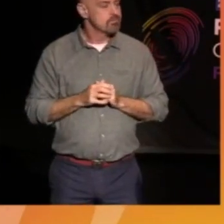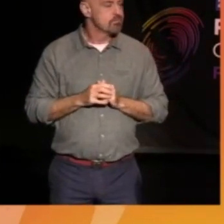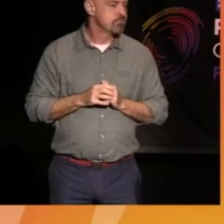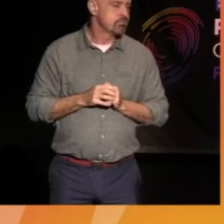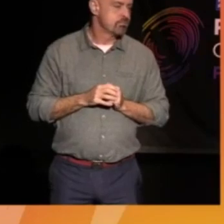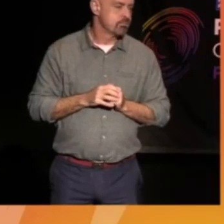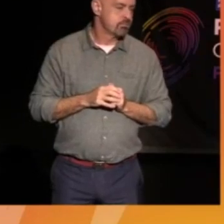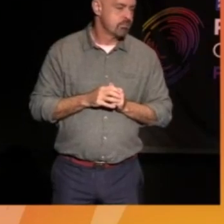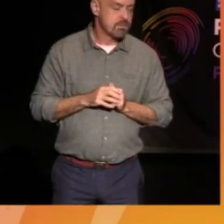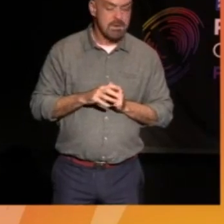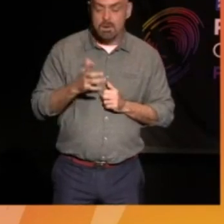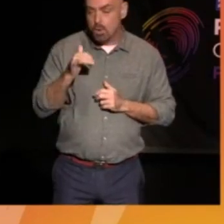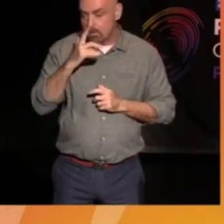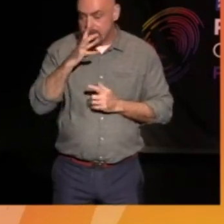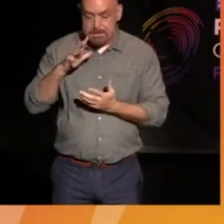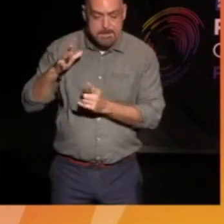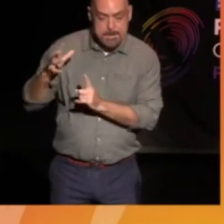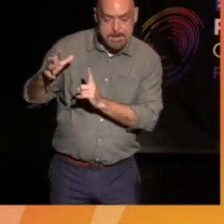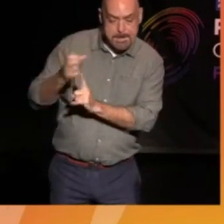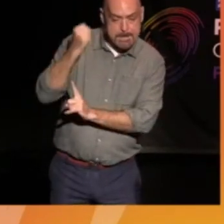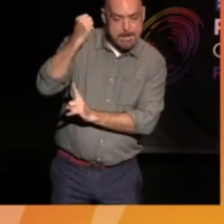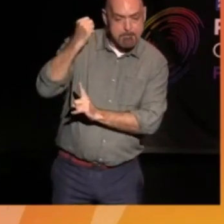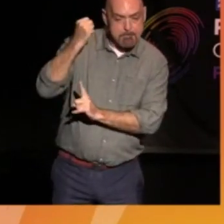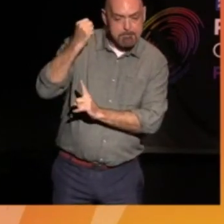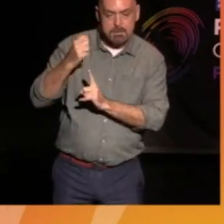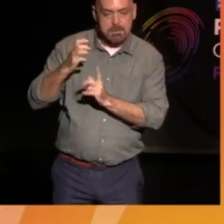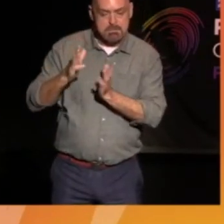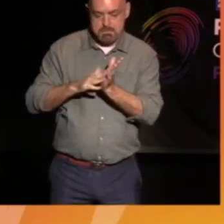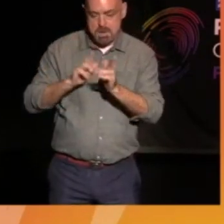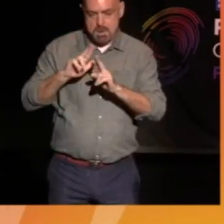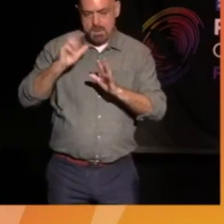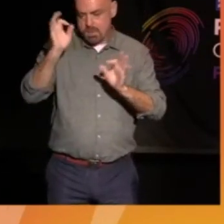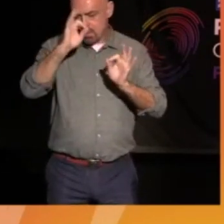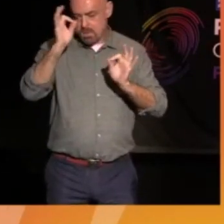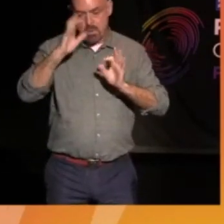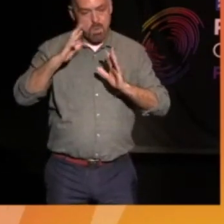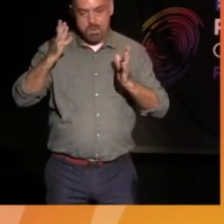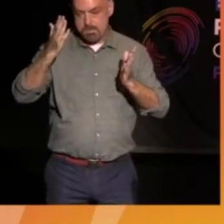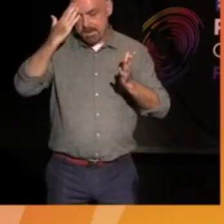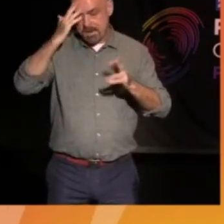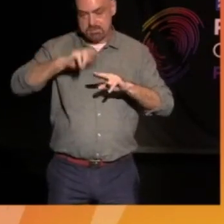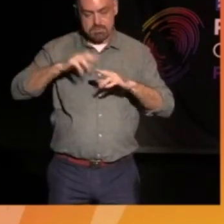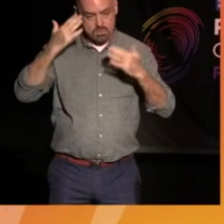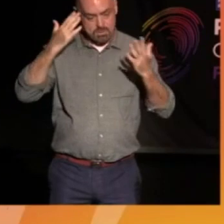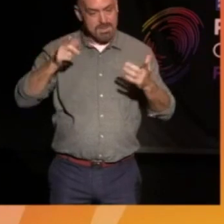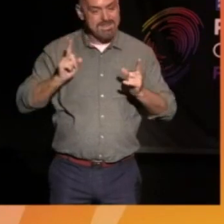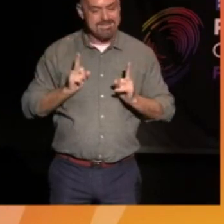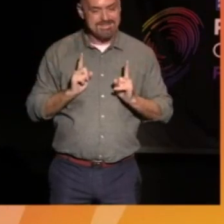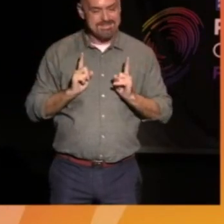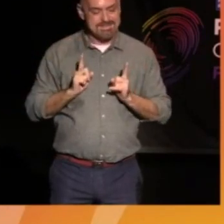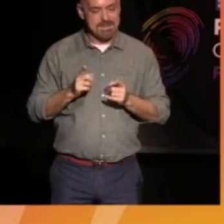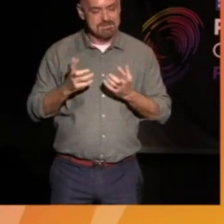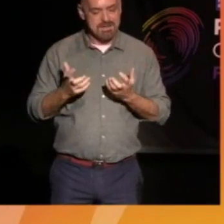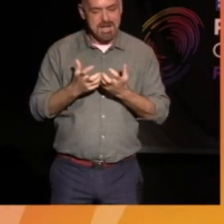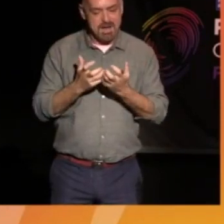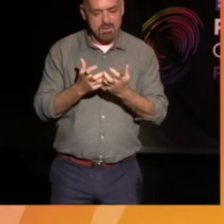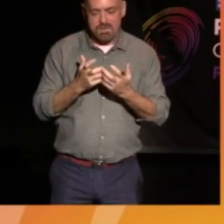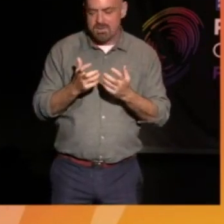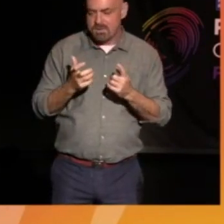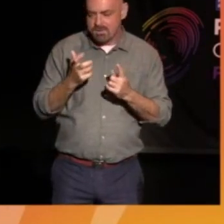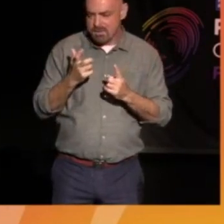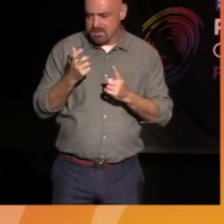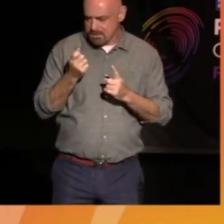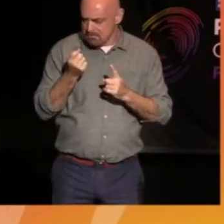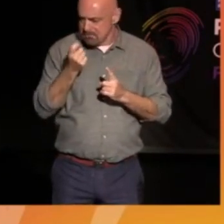they were kidnapped, which was even their parents, they were not aware of that. And this is how they come to know, and